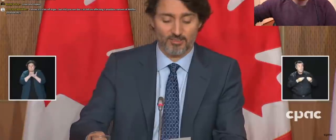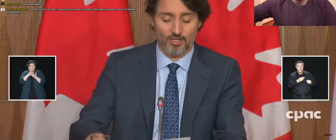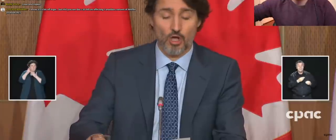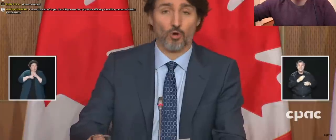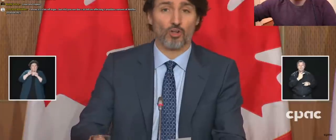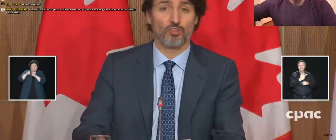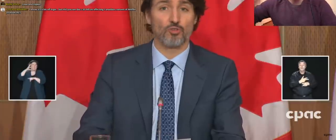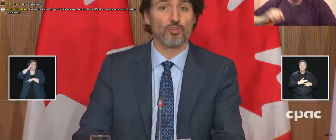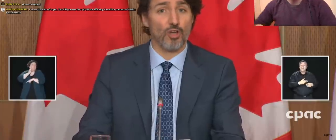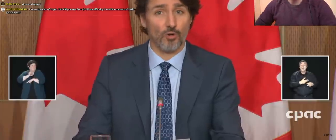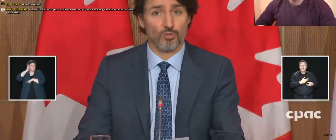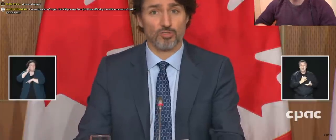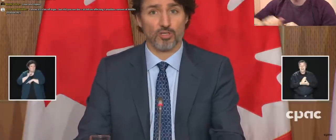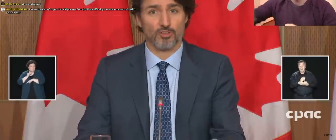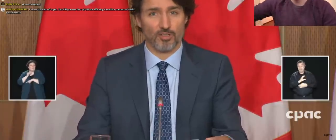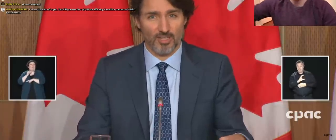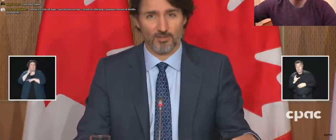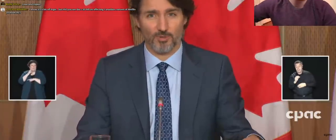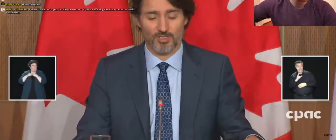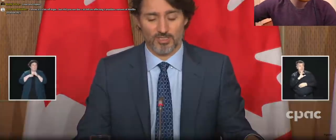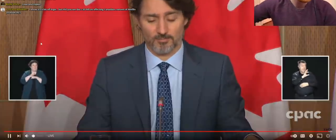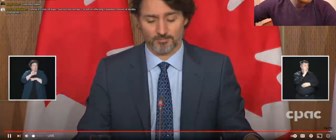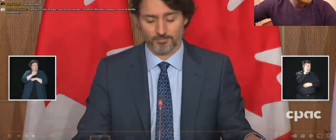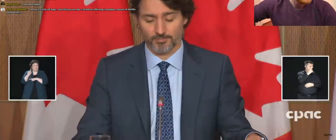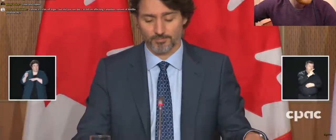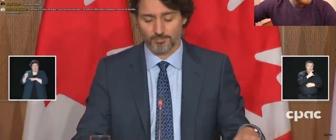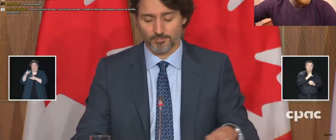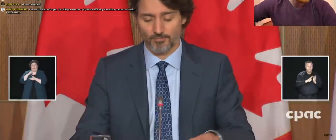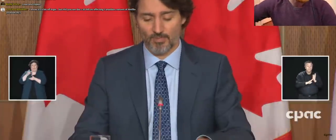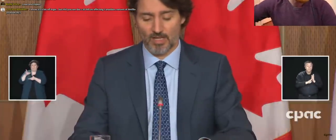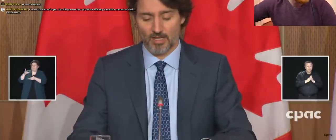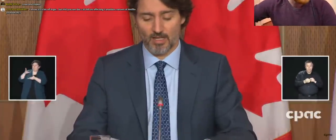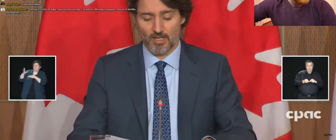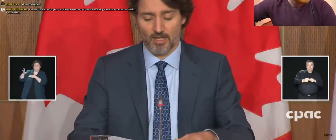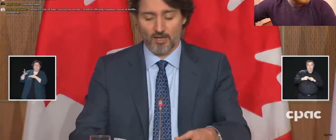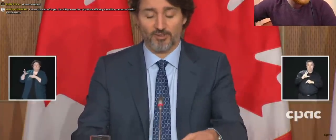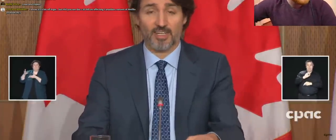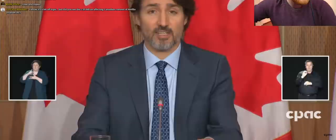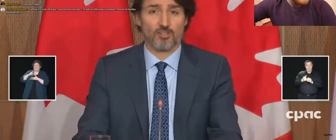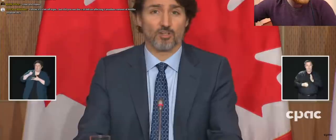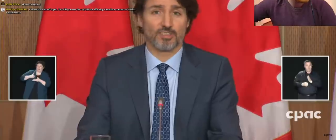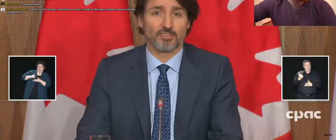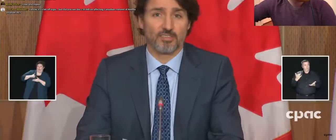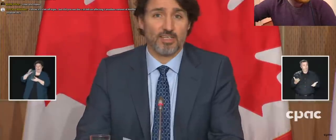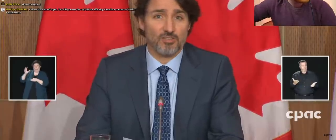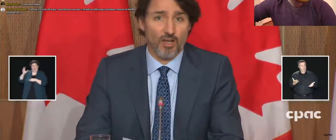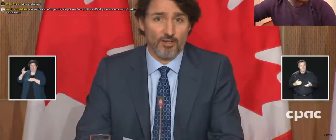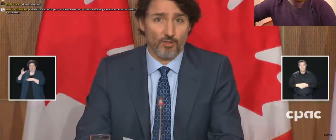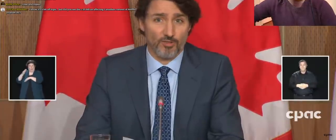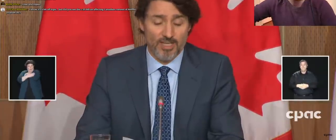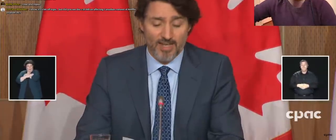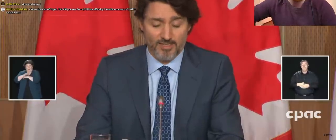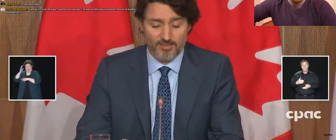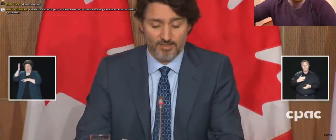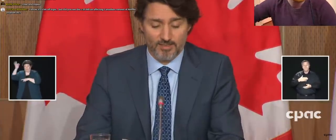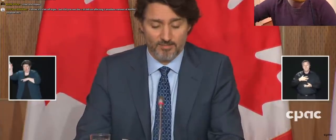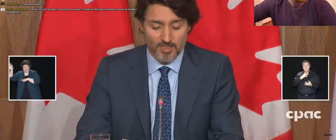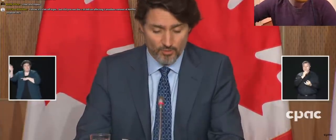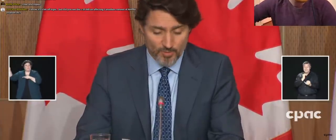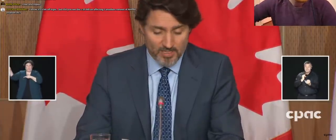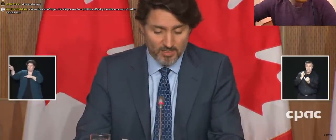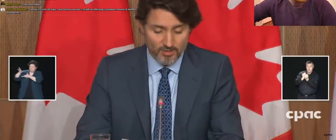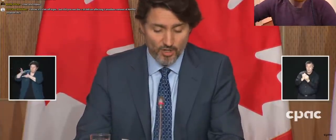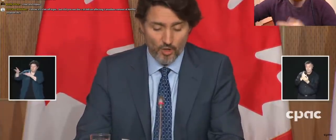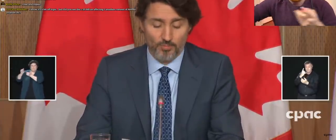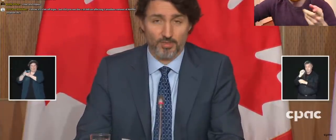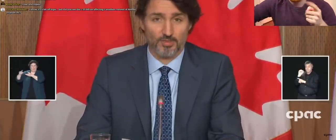in here for when it goes back to English, so don't worry, we're not going to miss anything. Hey everyone, we've got Christine and Nancy. Nancy, thank you I'm glad you hopped in the course